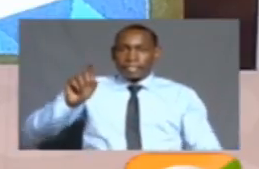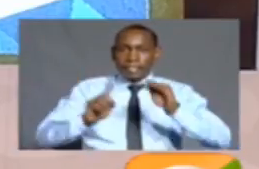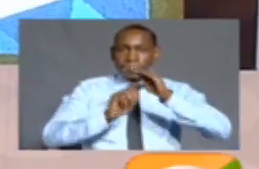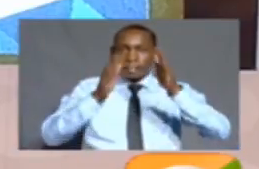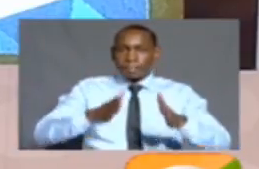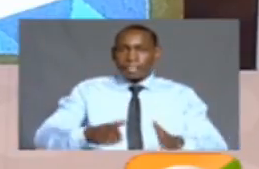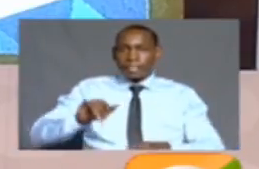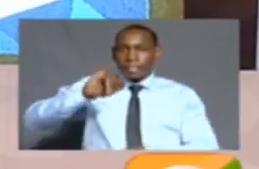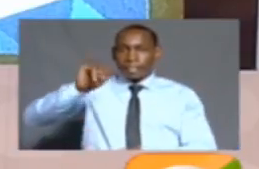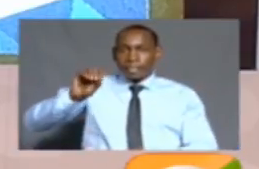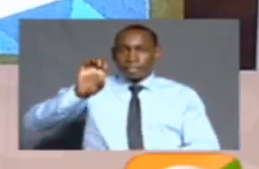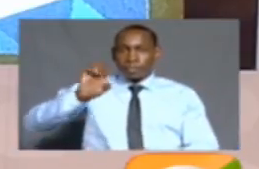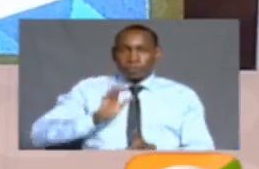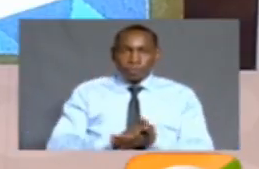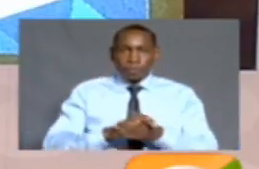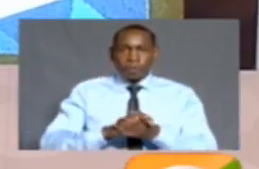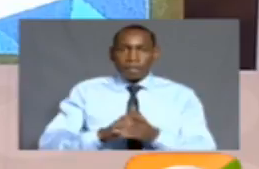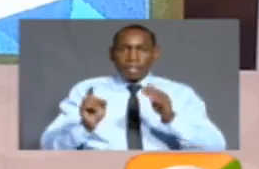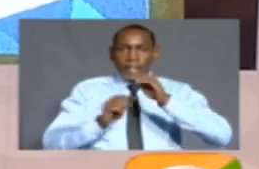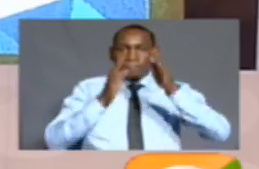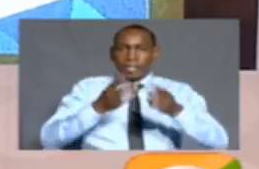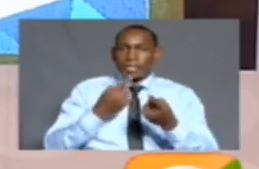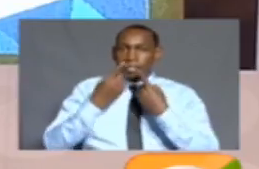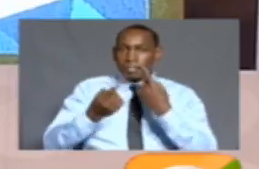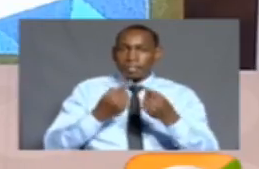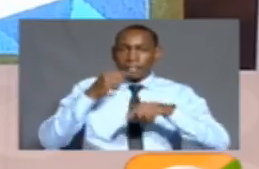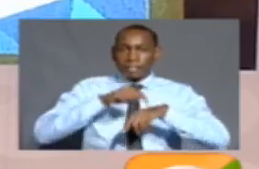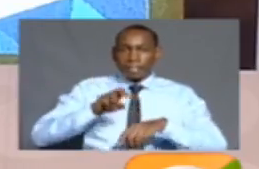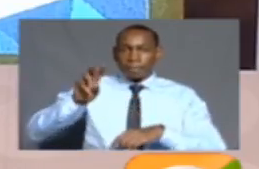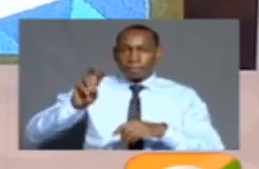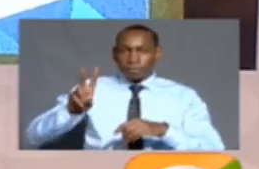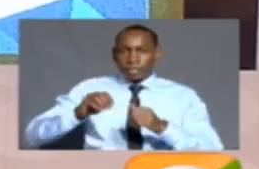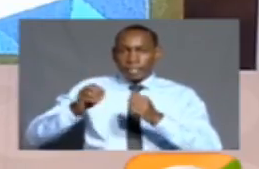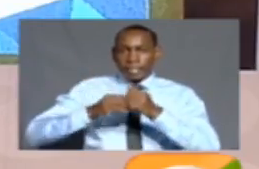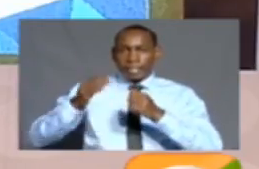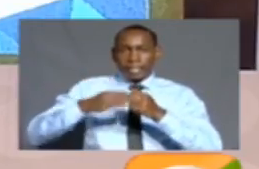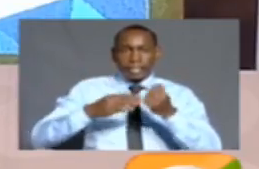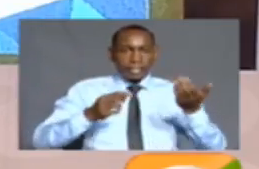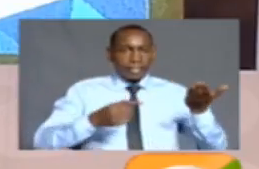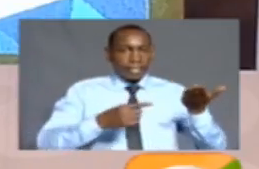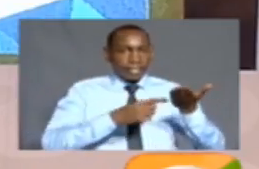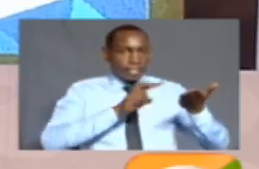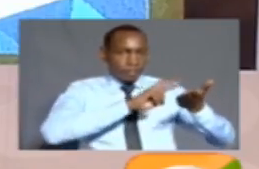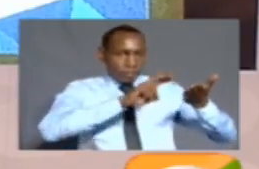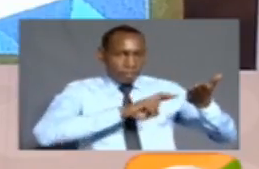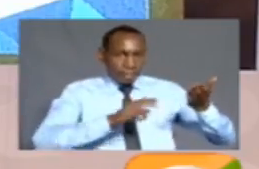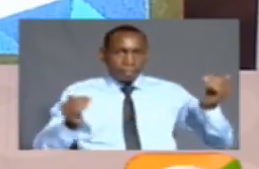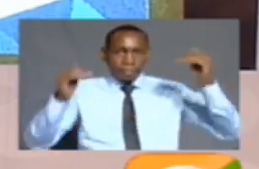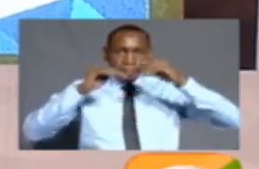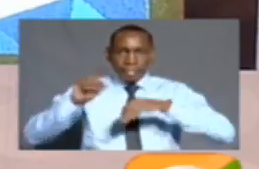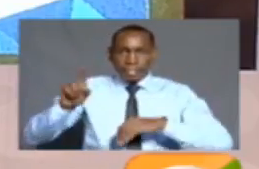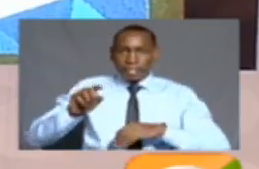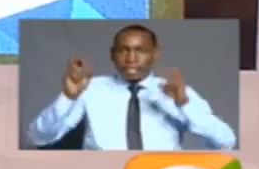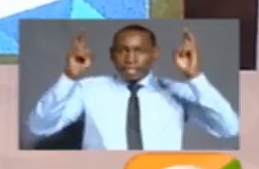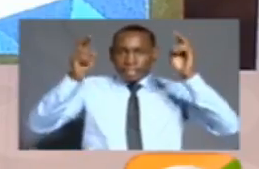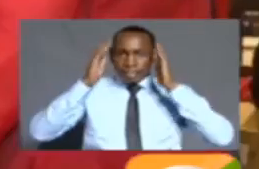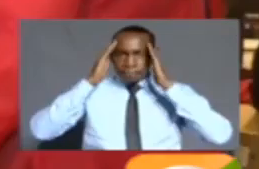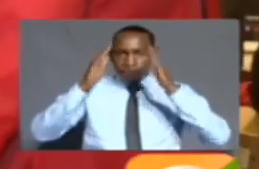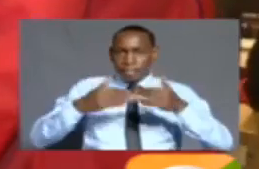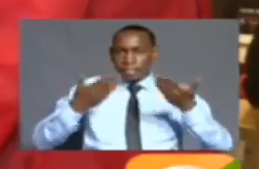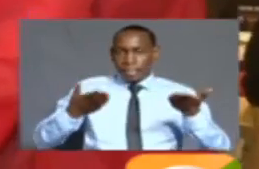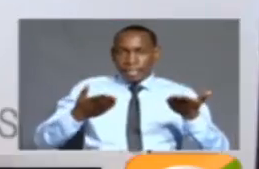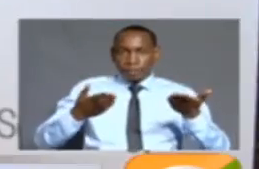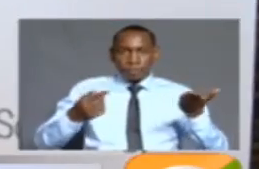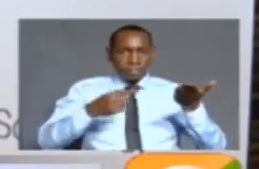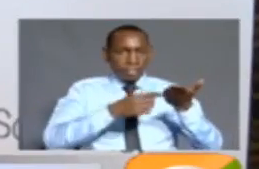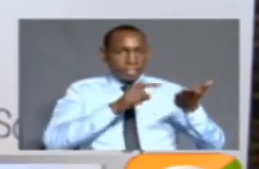Joe Mucheru. Now, the CA spoke during the 2019 Digital Reading Summit in Nairobi, whose theme focused on how digital